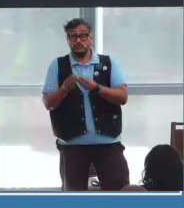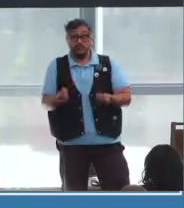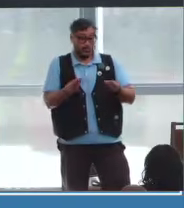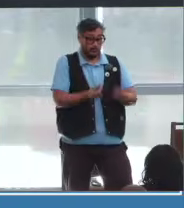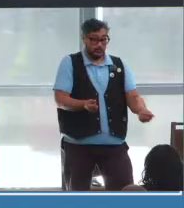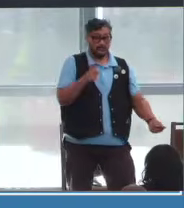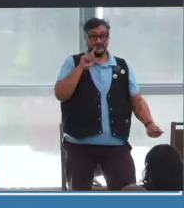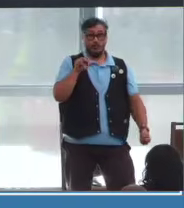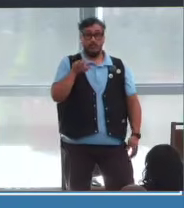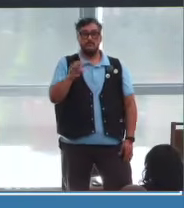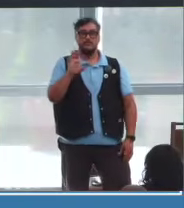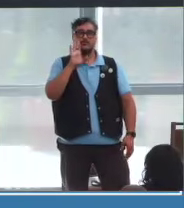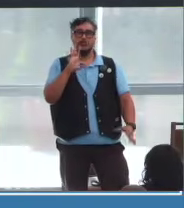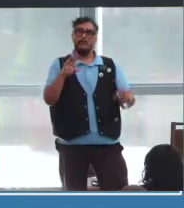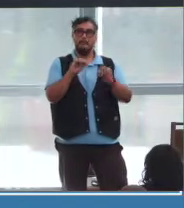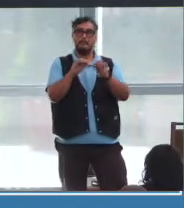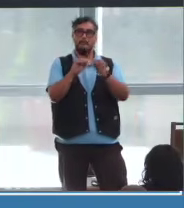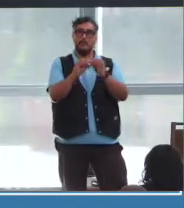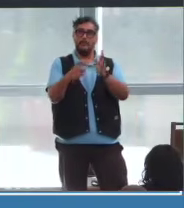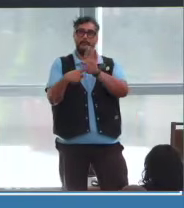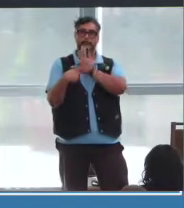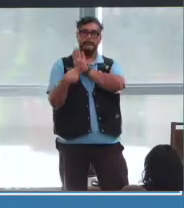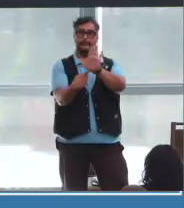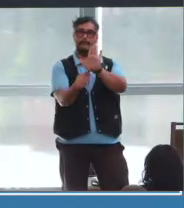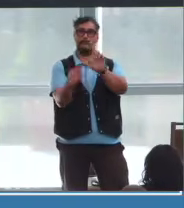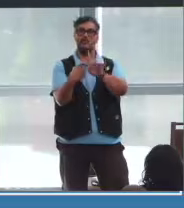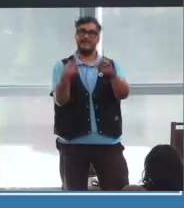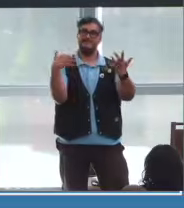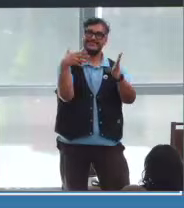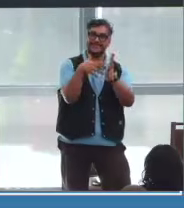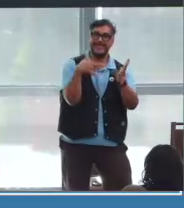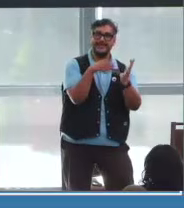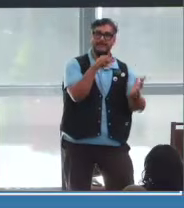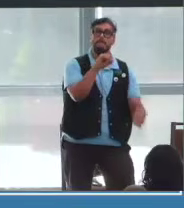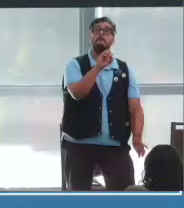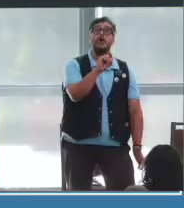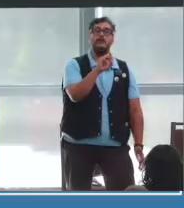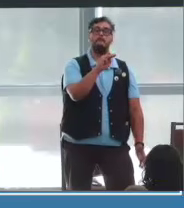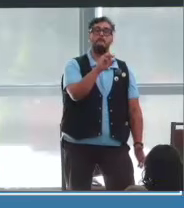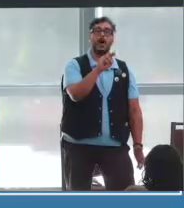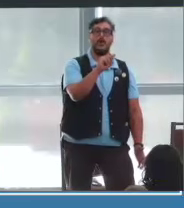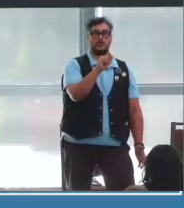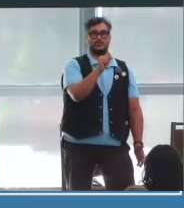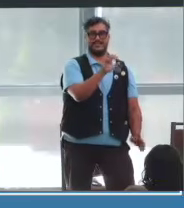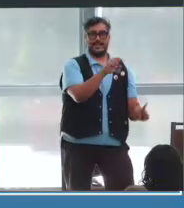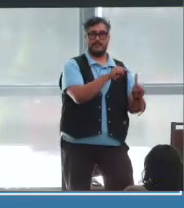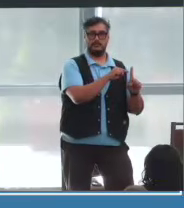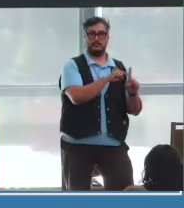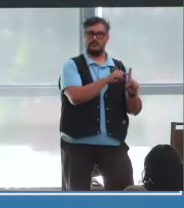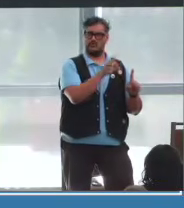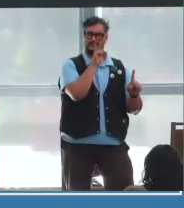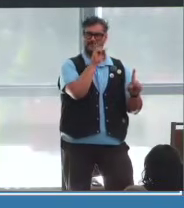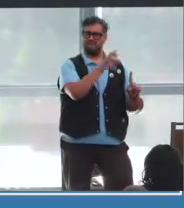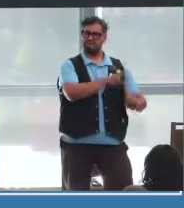lupus will be more evident more quickly from studying monogenic lupus. So it's a